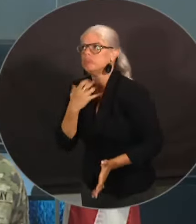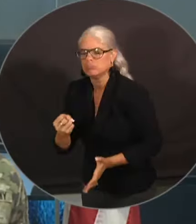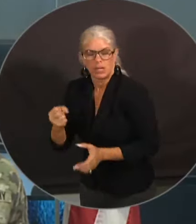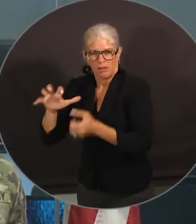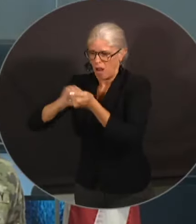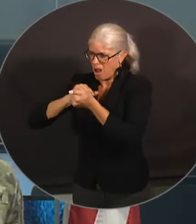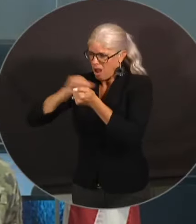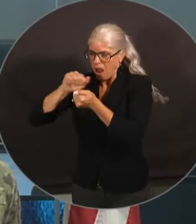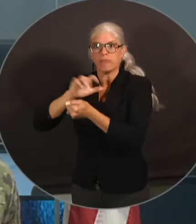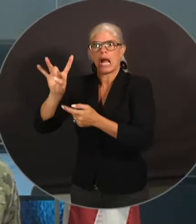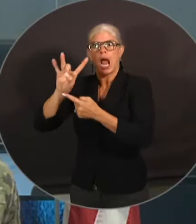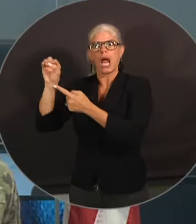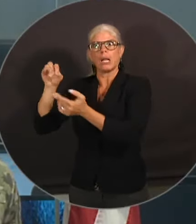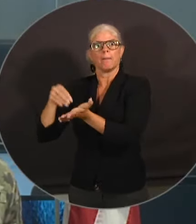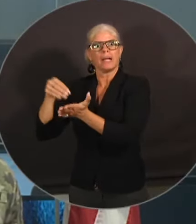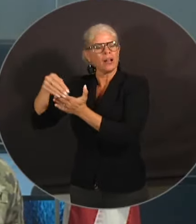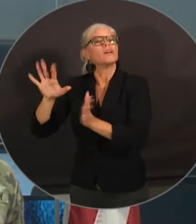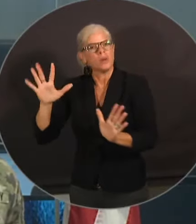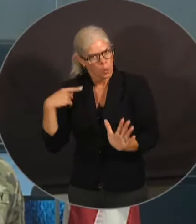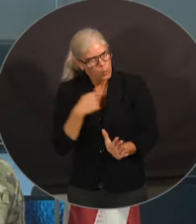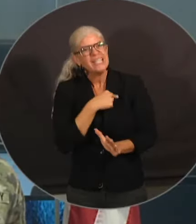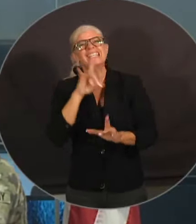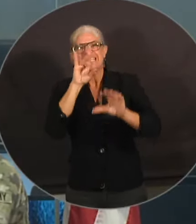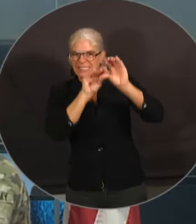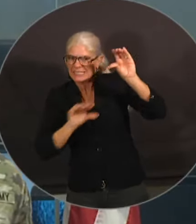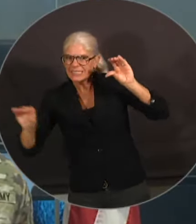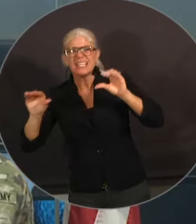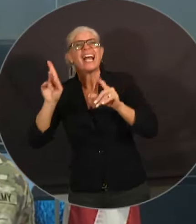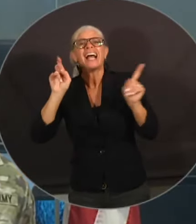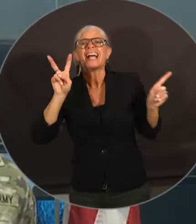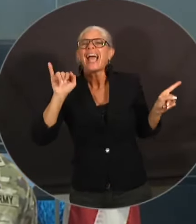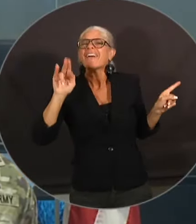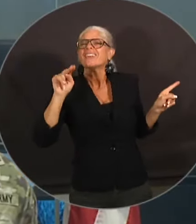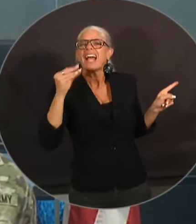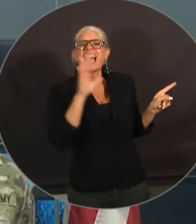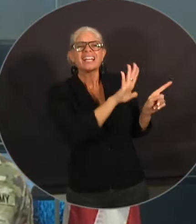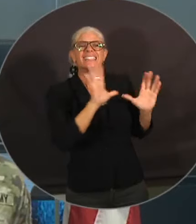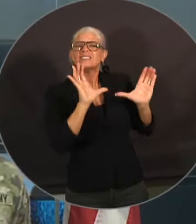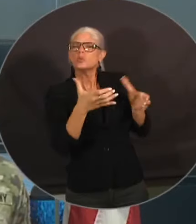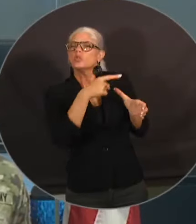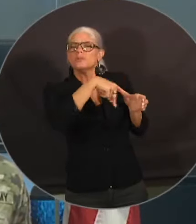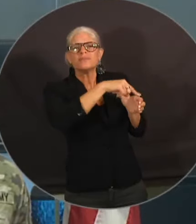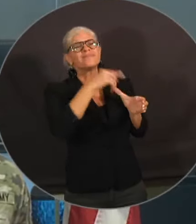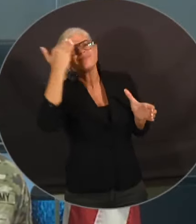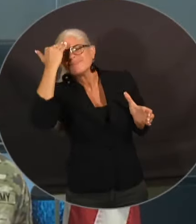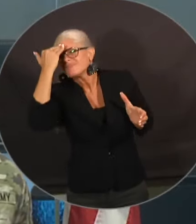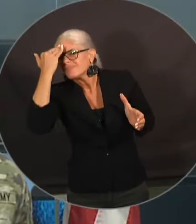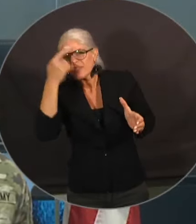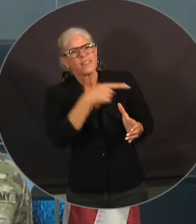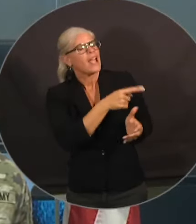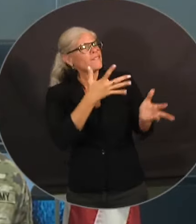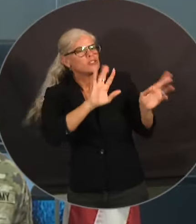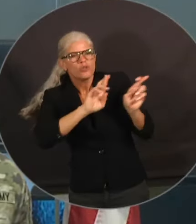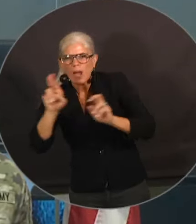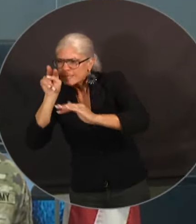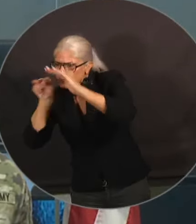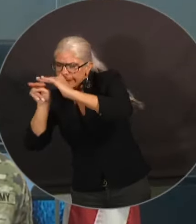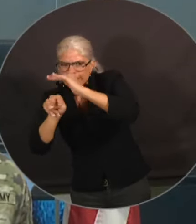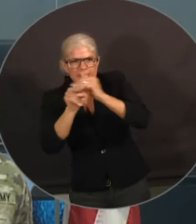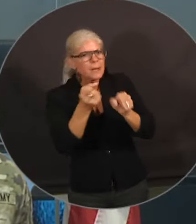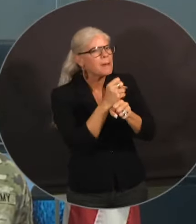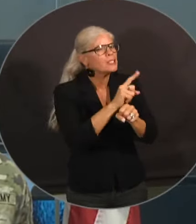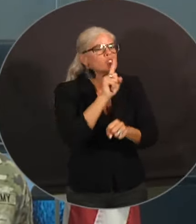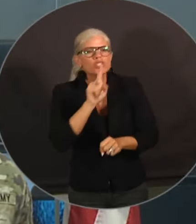fiscally constrained counties. Kevin and his team have already done a lot to help them on the outset and leading up to the storm, and we'll continue to